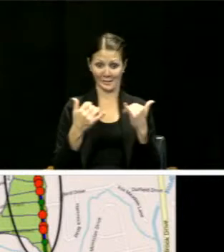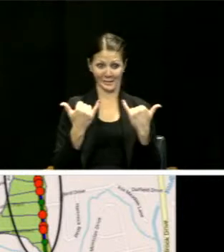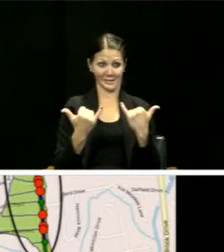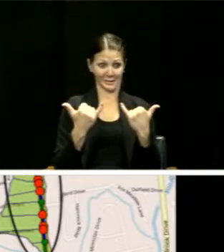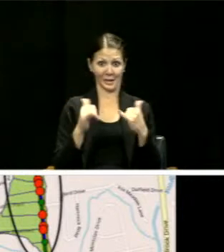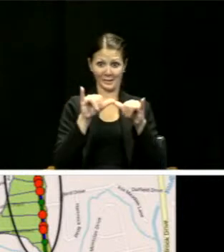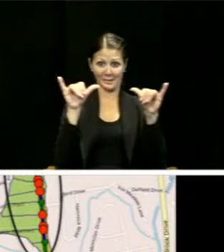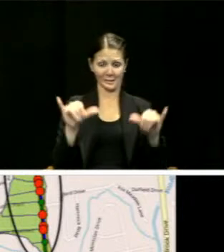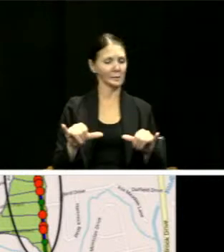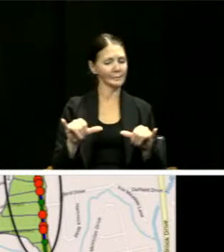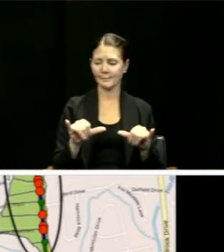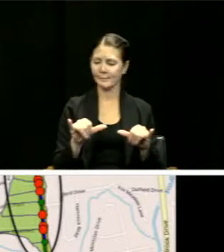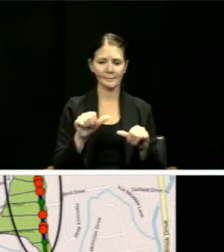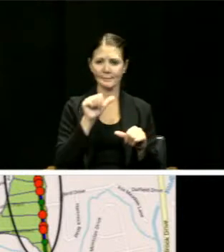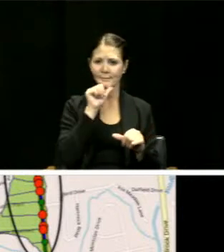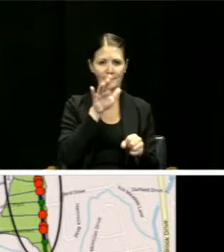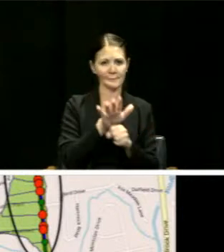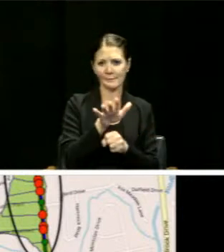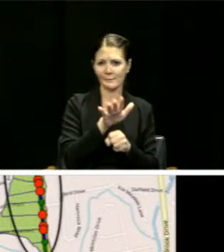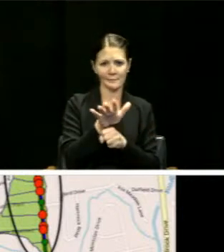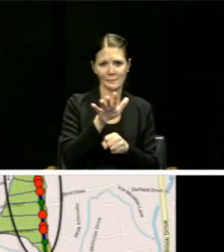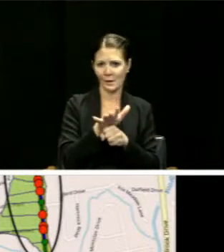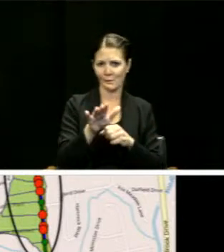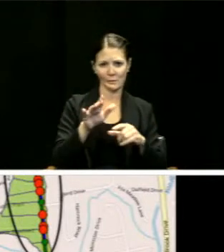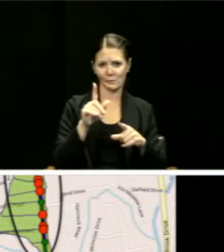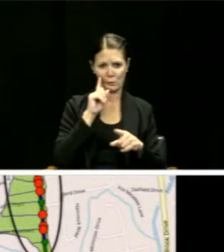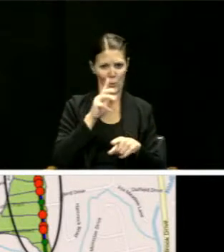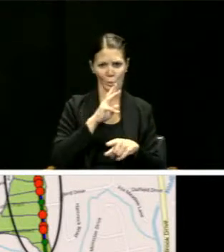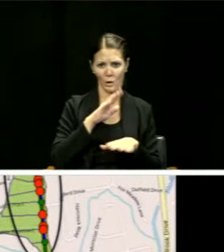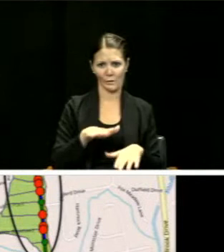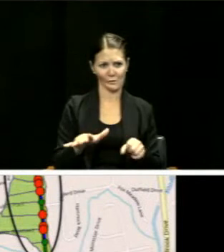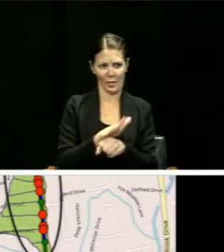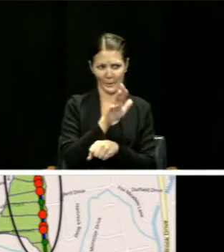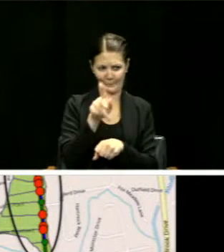system does not have a sufficient capacity.